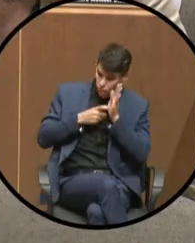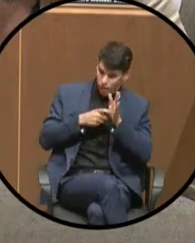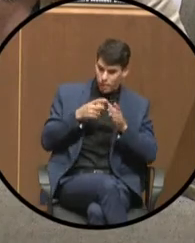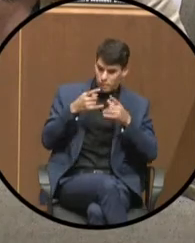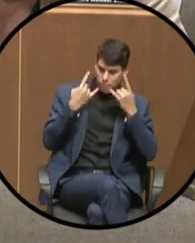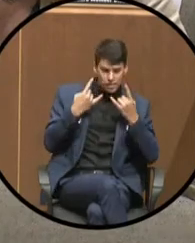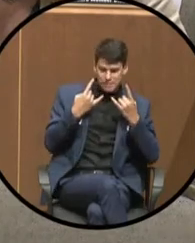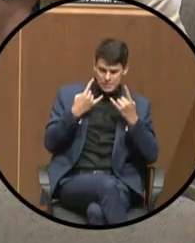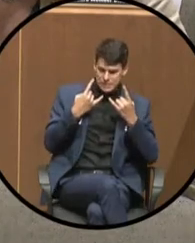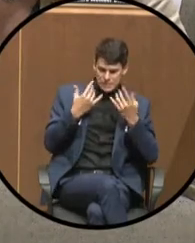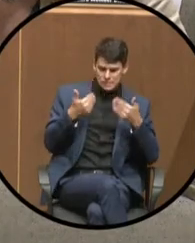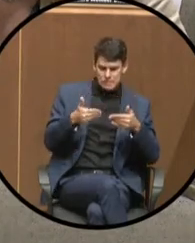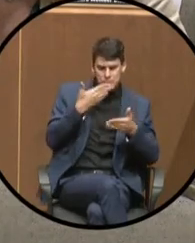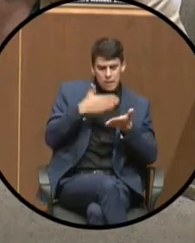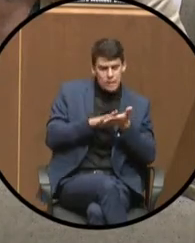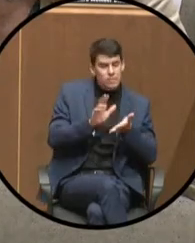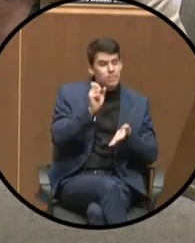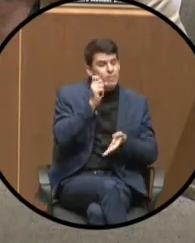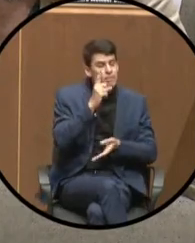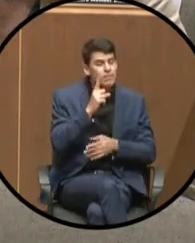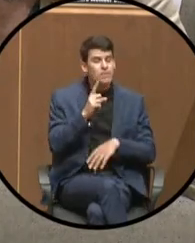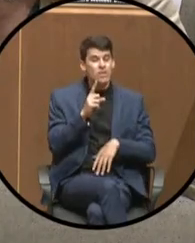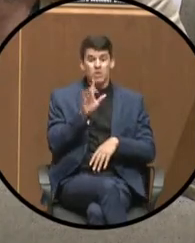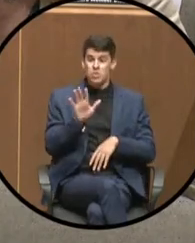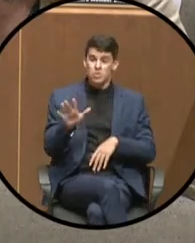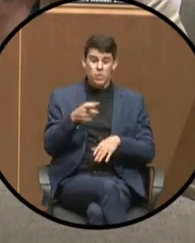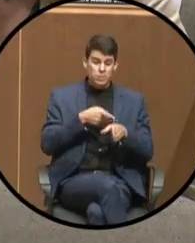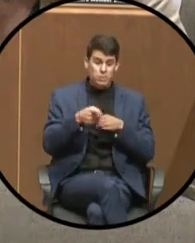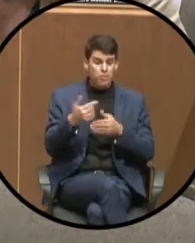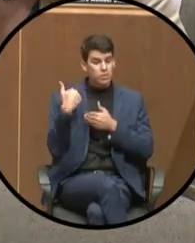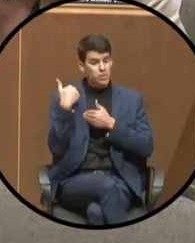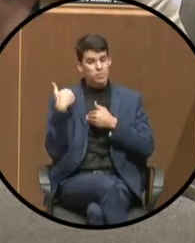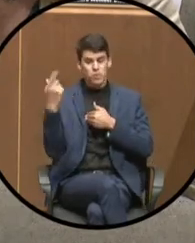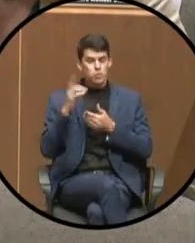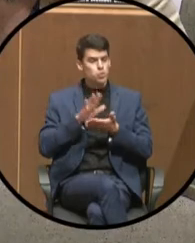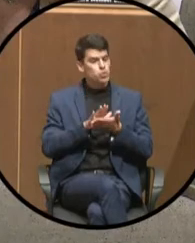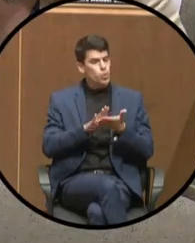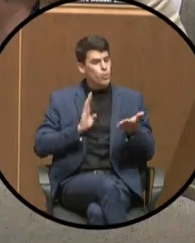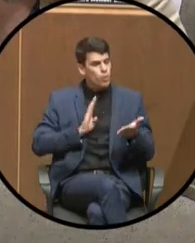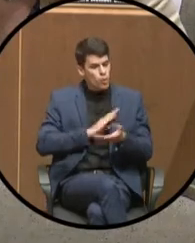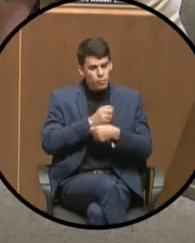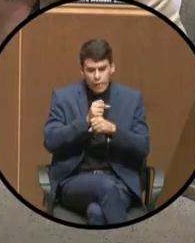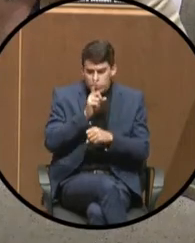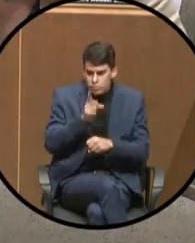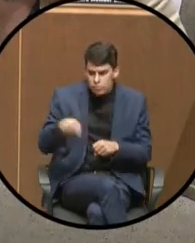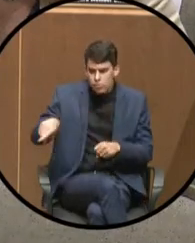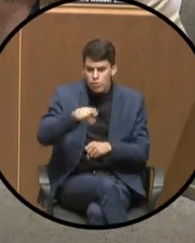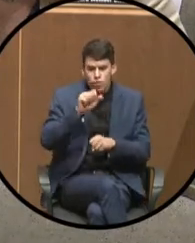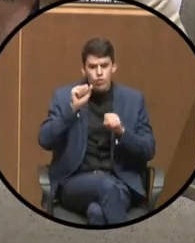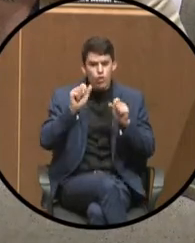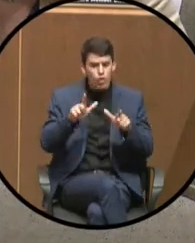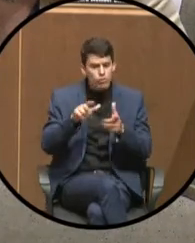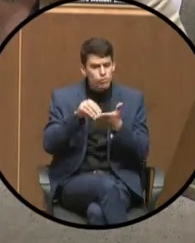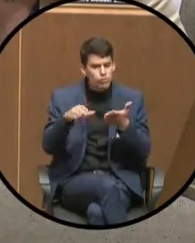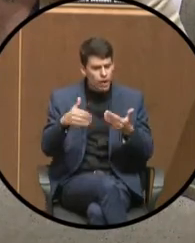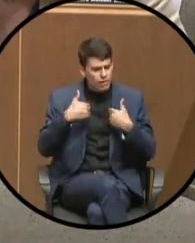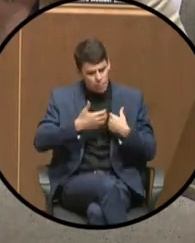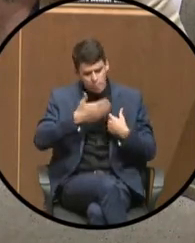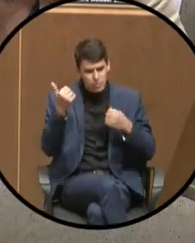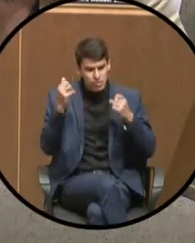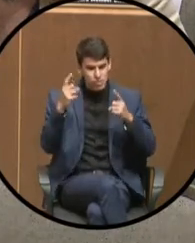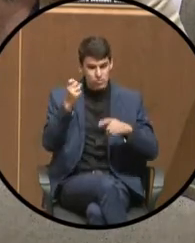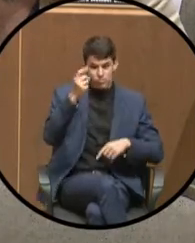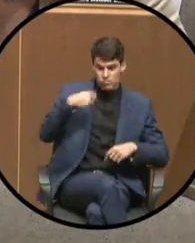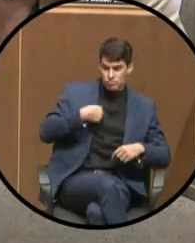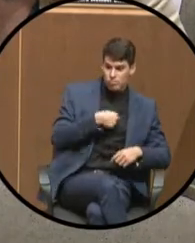with him more on that. One of your main responsibilities as our school board is to ensure that students get the best education for our tax dollars